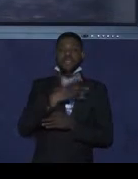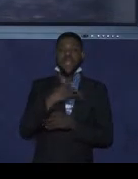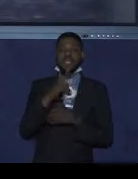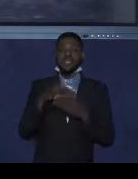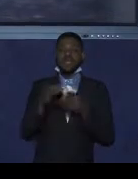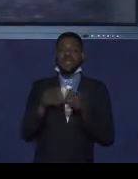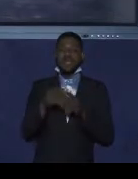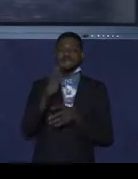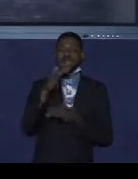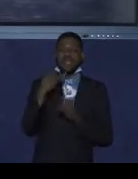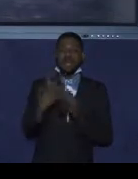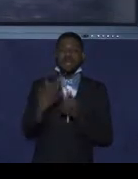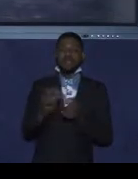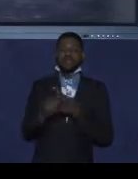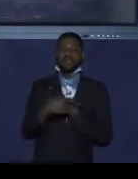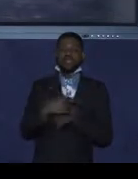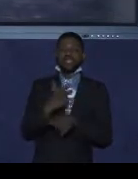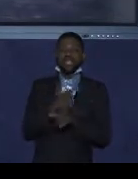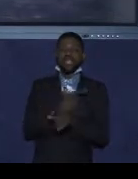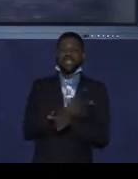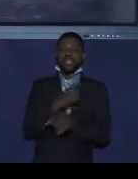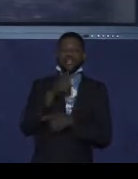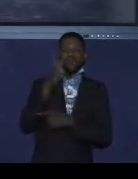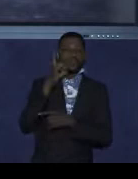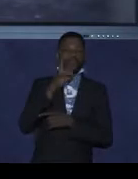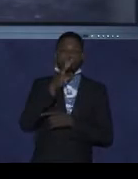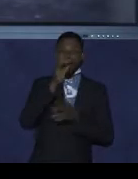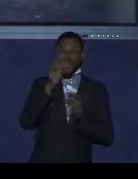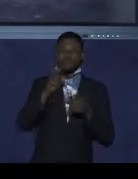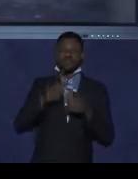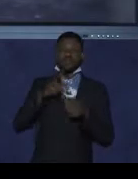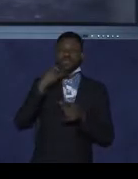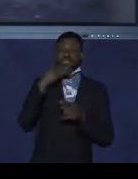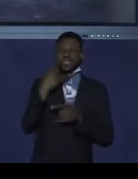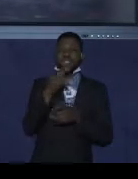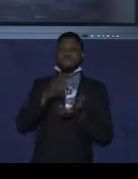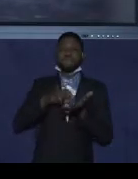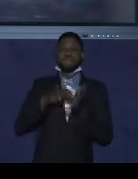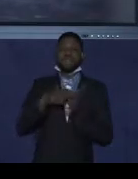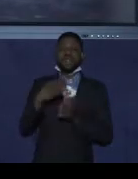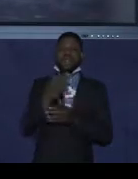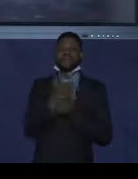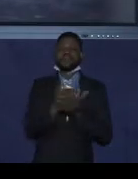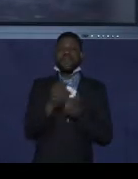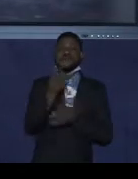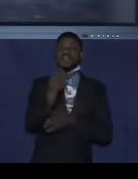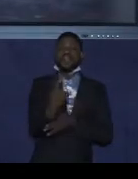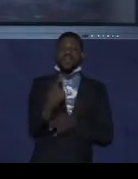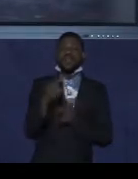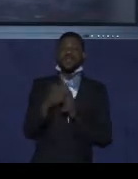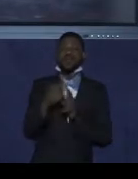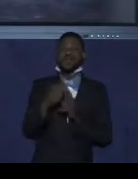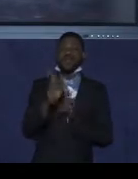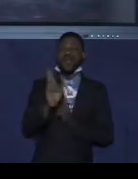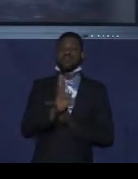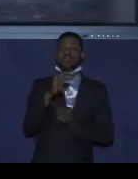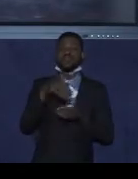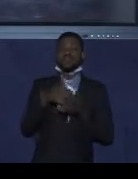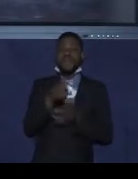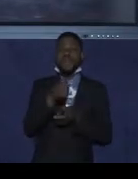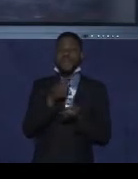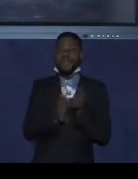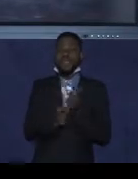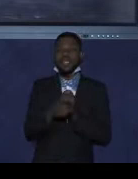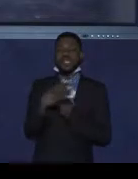sentences. So by the end of today's lesson, you should be able to say the meaning of some single words used in place